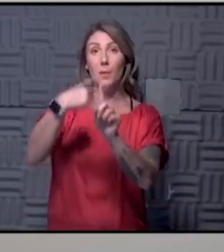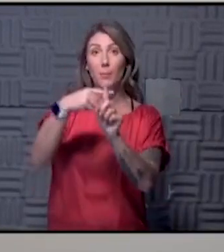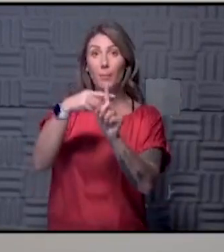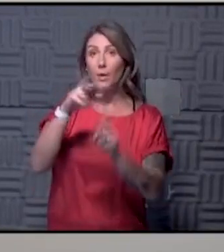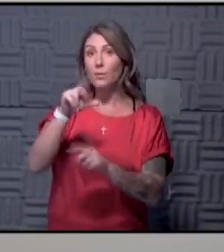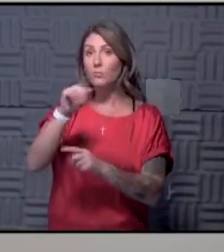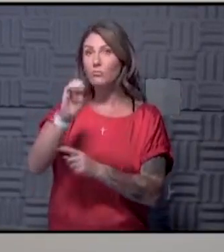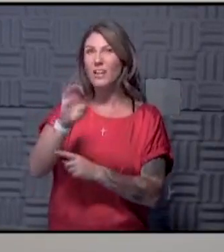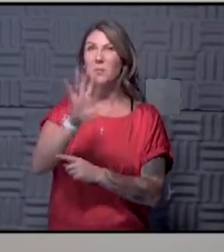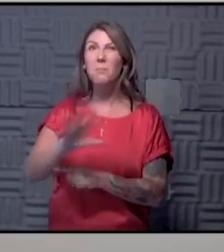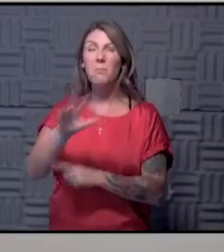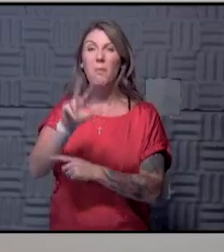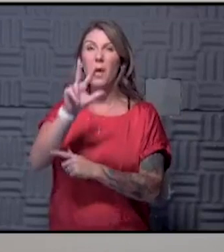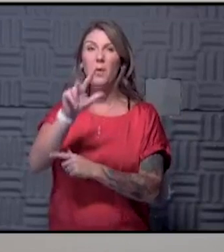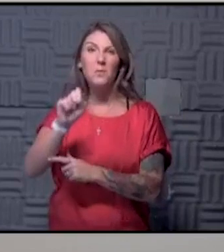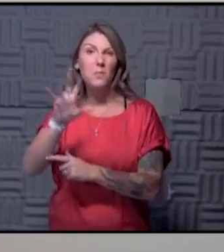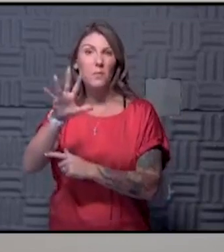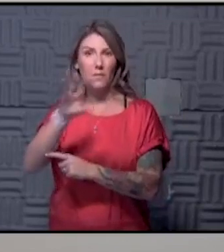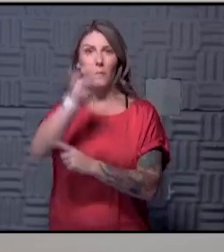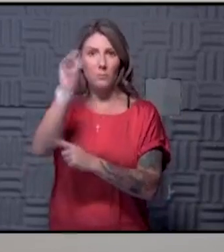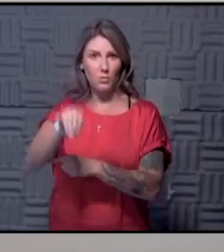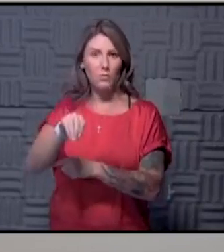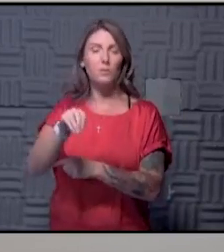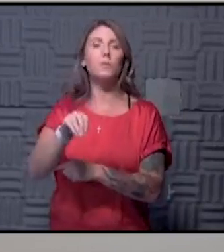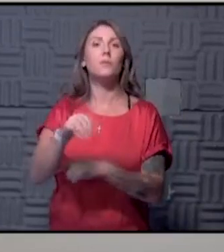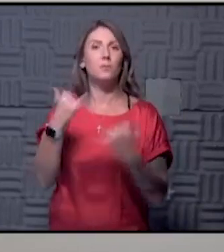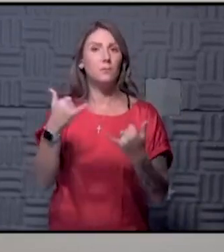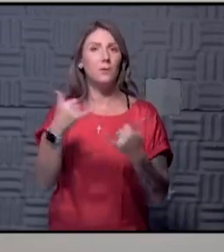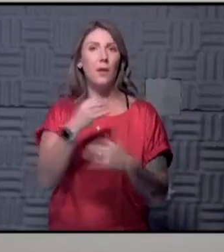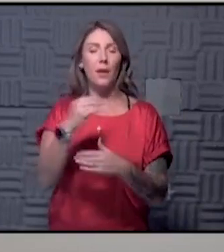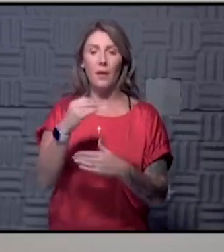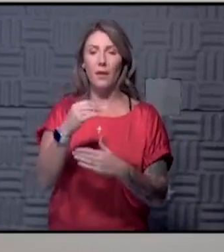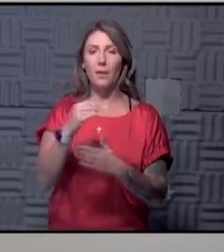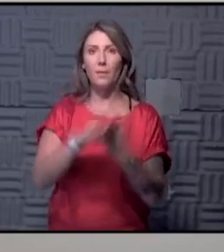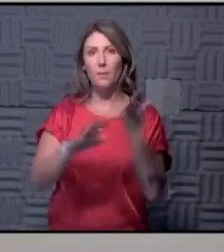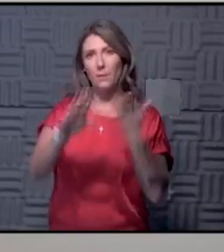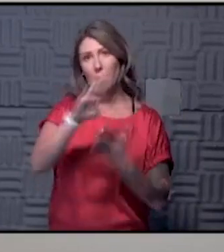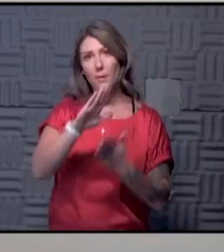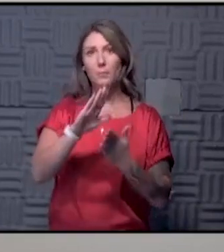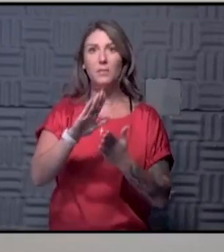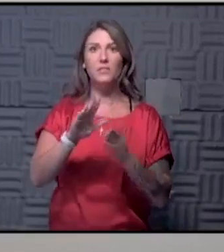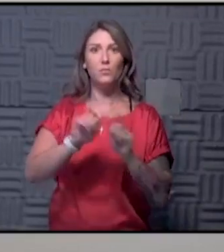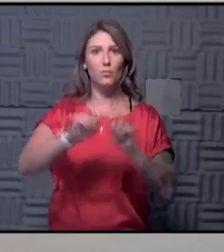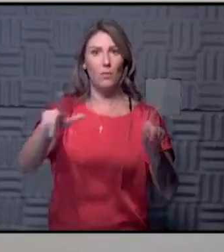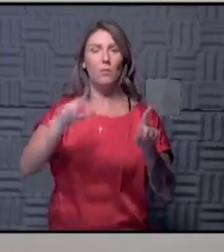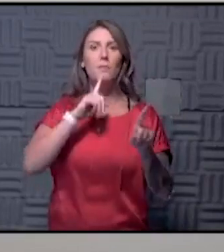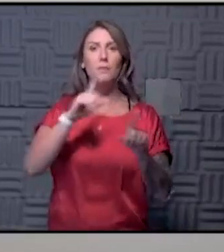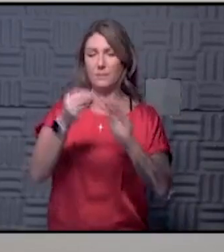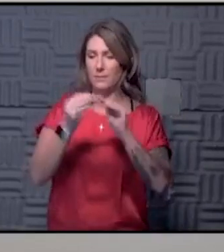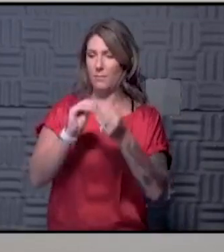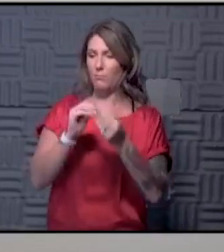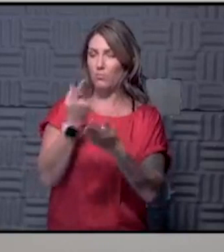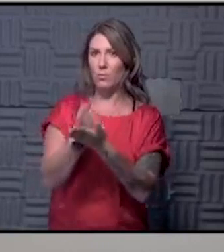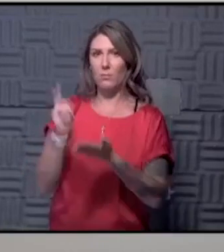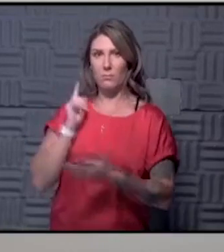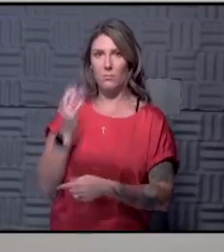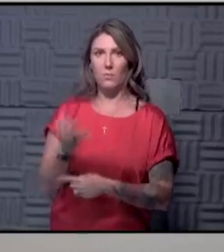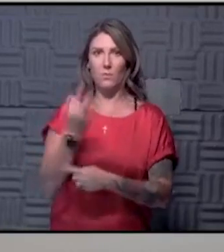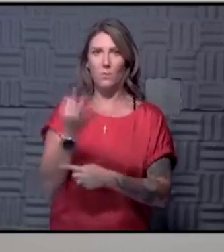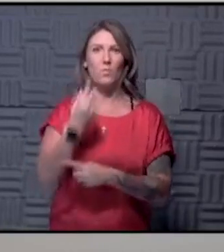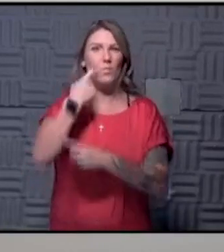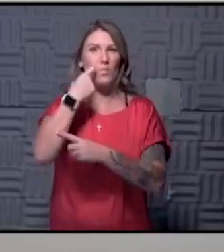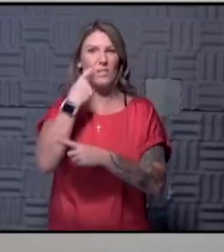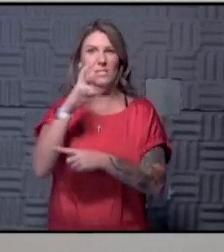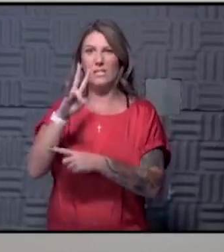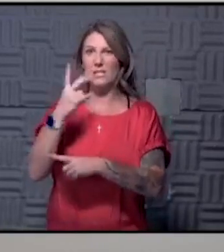about 3.5% to date, and then the campus released numbers also last Friday for the last 7